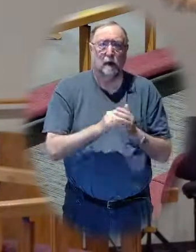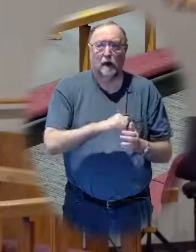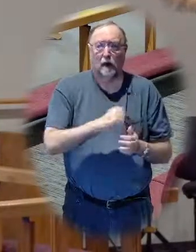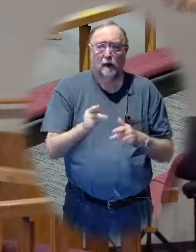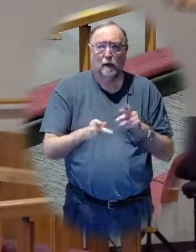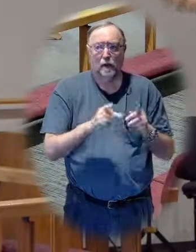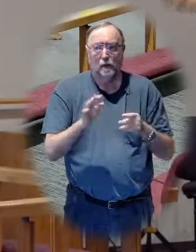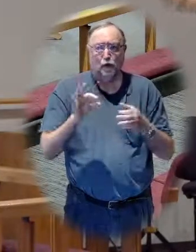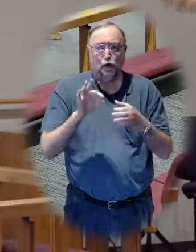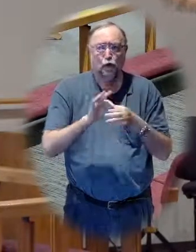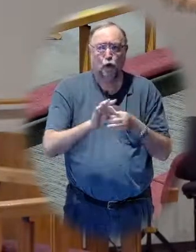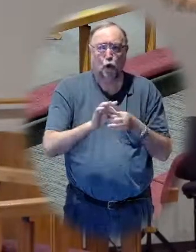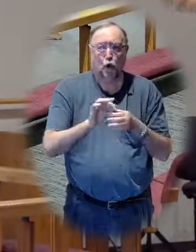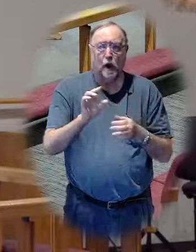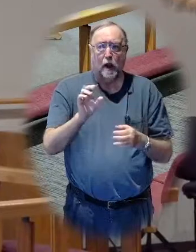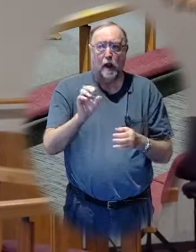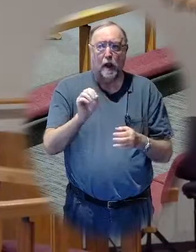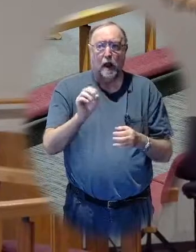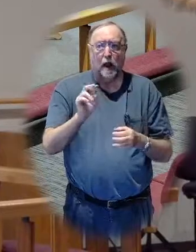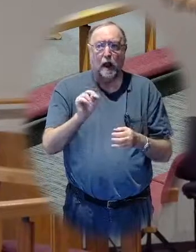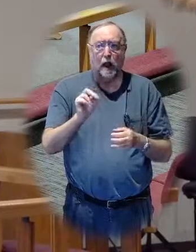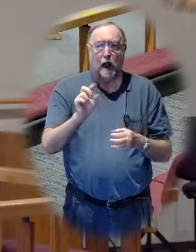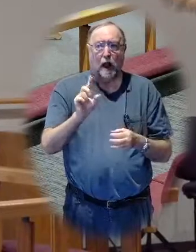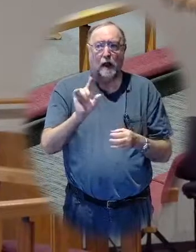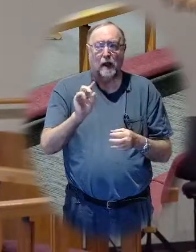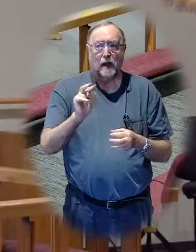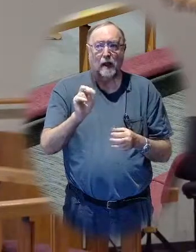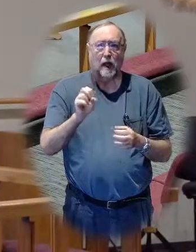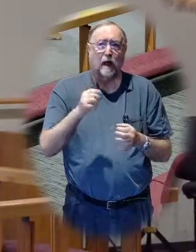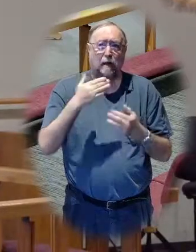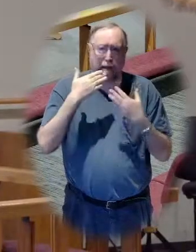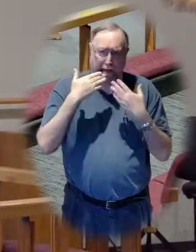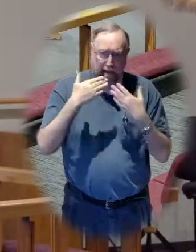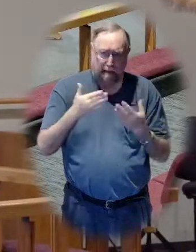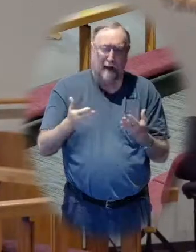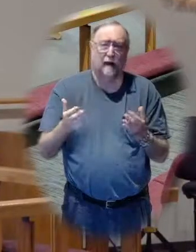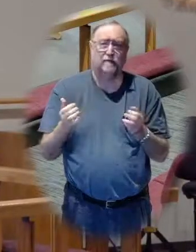online, thank you for joining in.